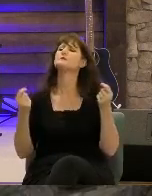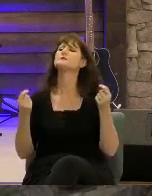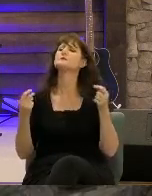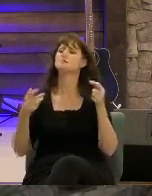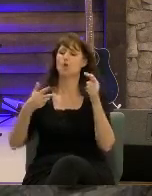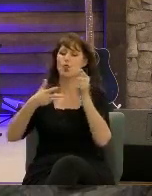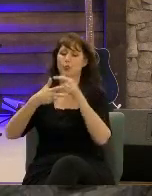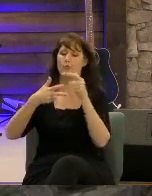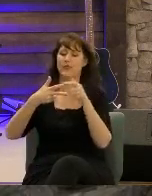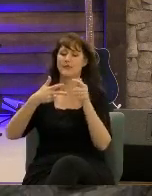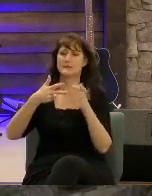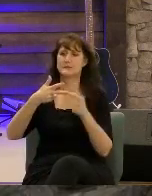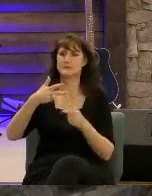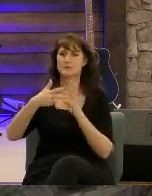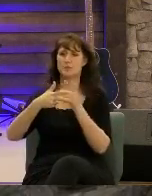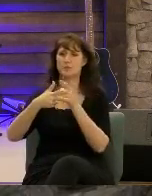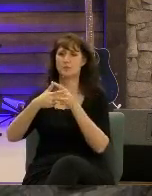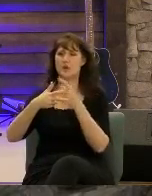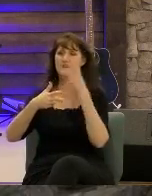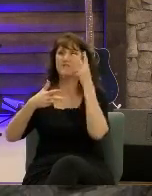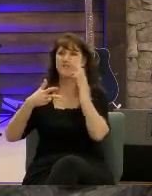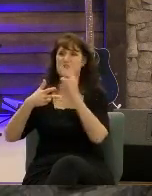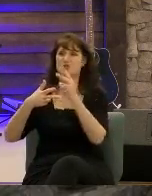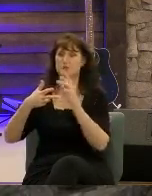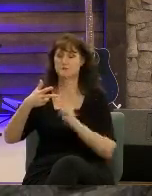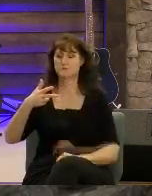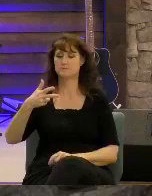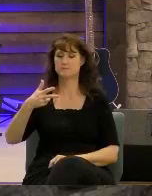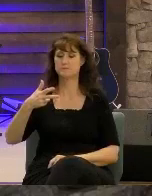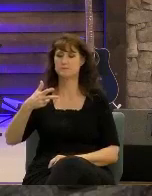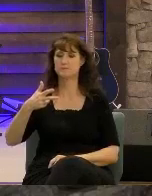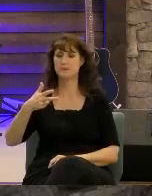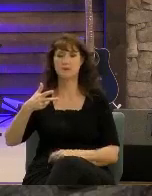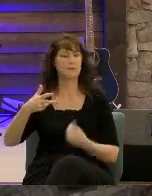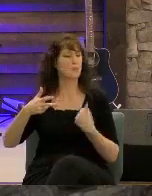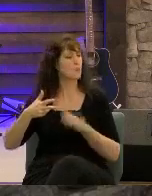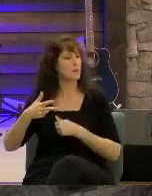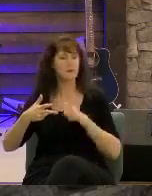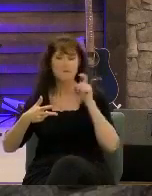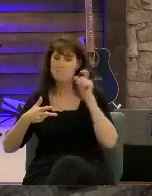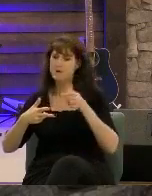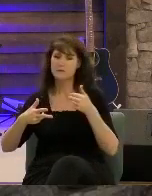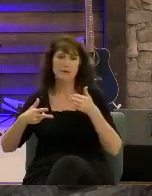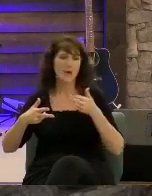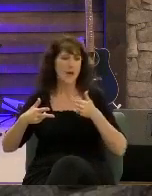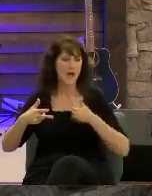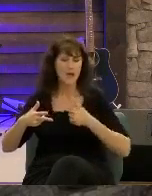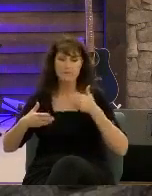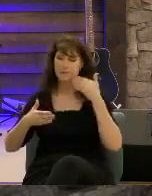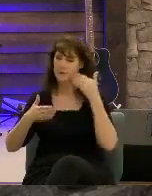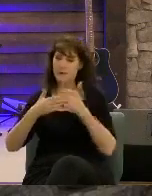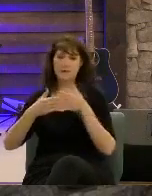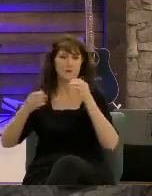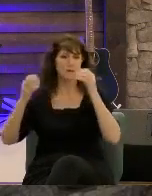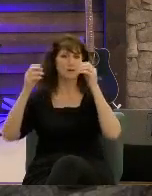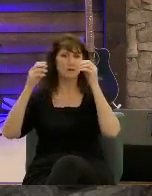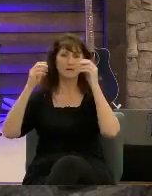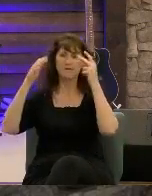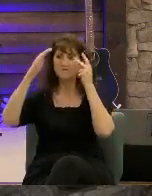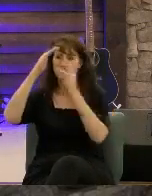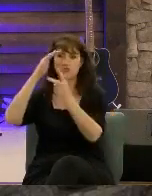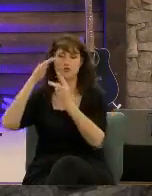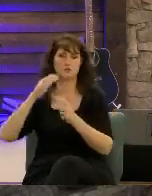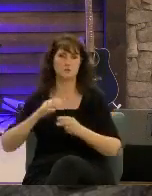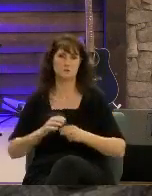things, okay? One, vision. We must have an adequate vision. Personally, I